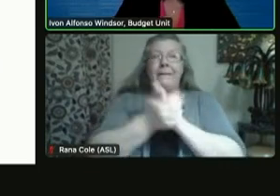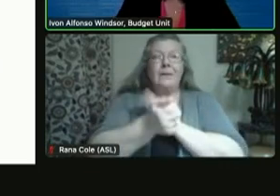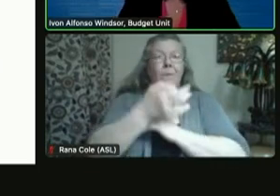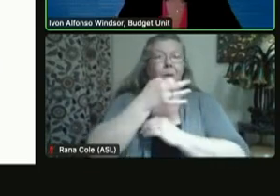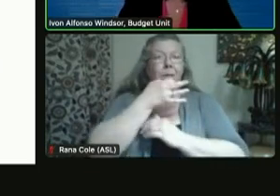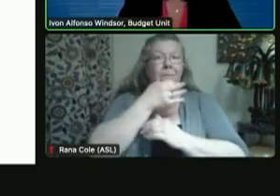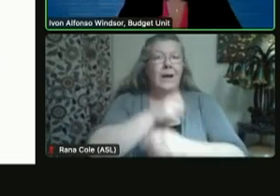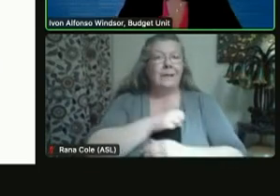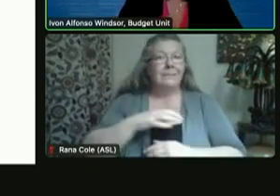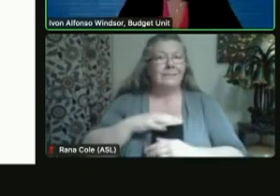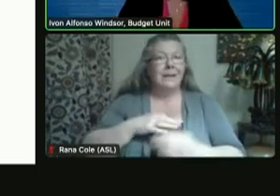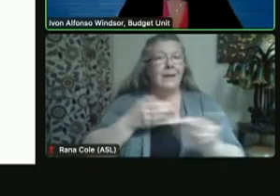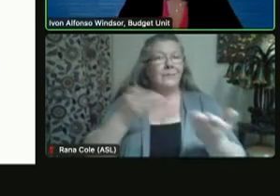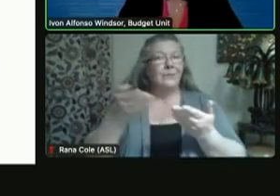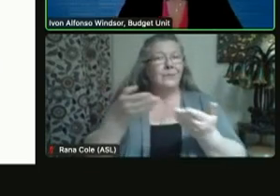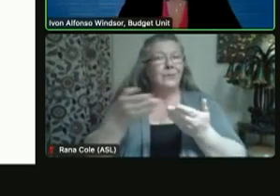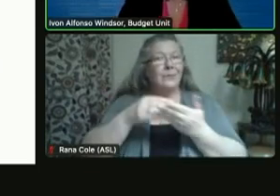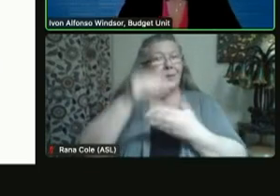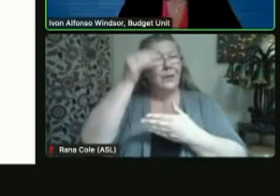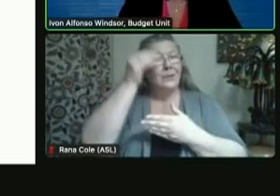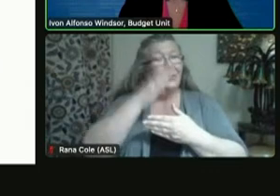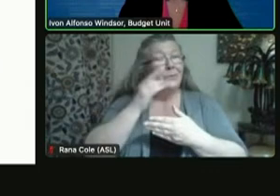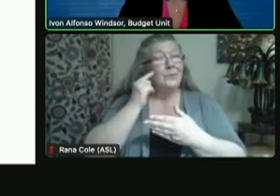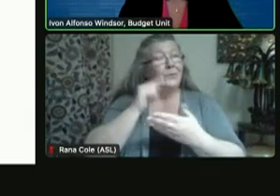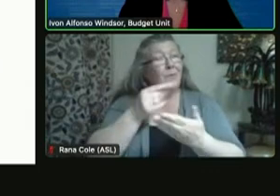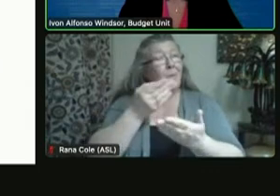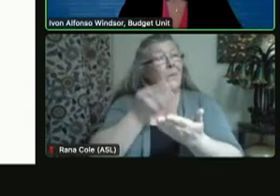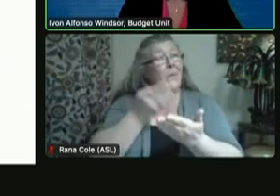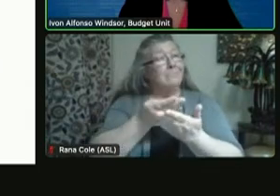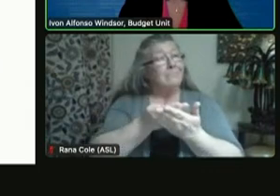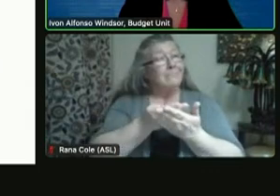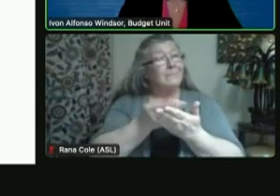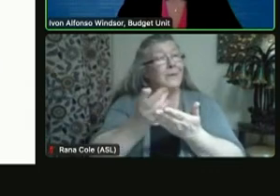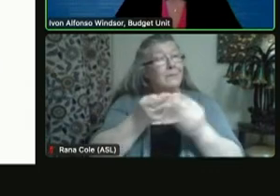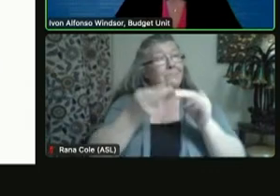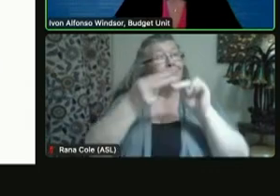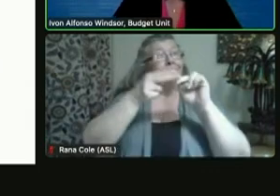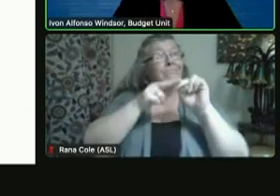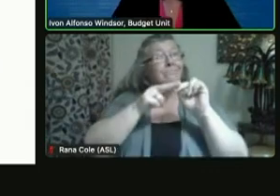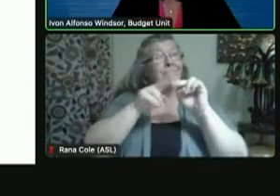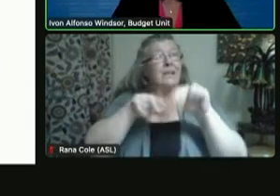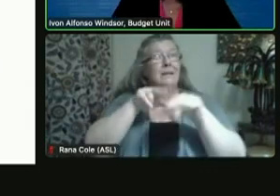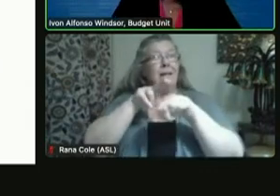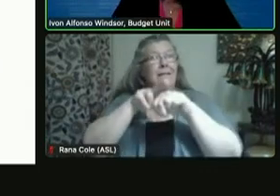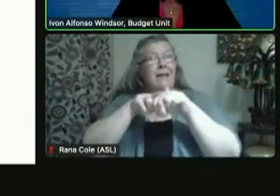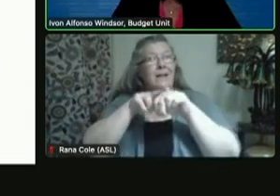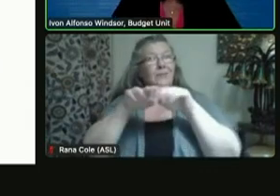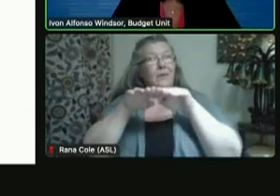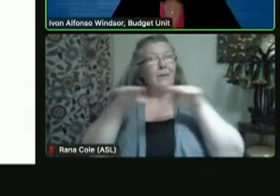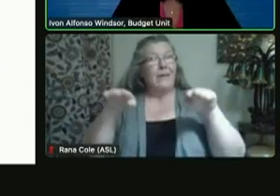students. Here on this slide, also at a national level, you're going to see Minneapolis